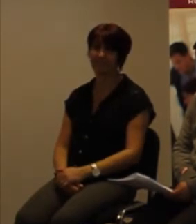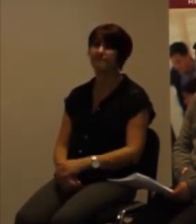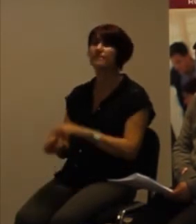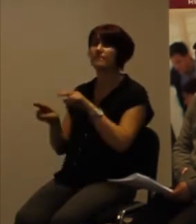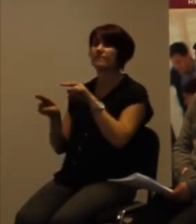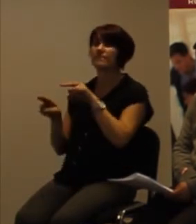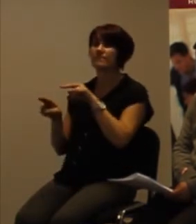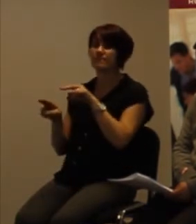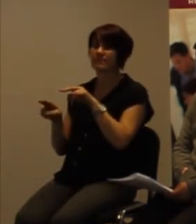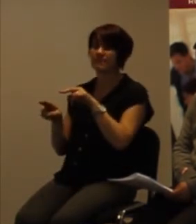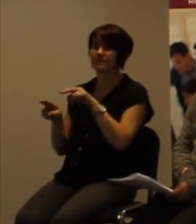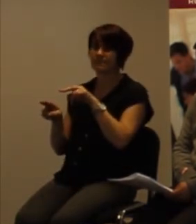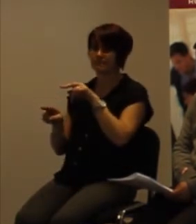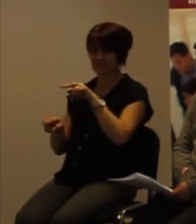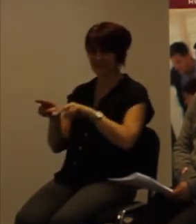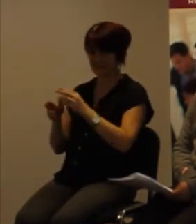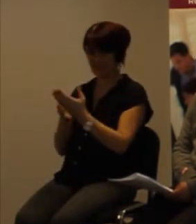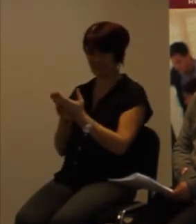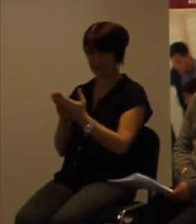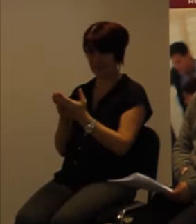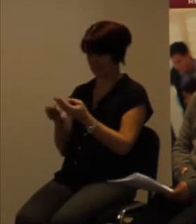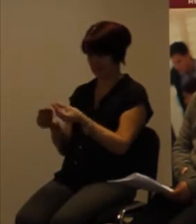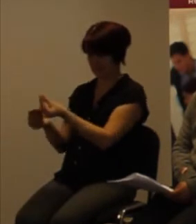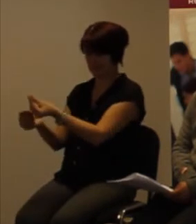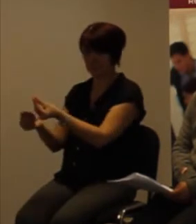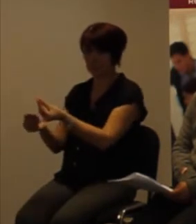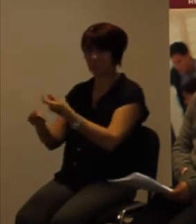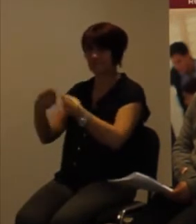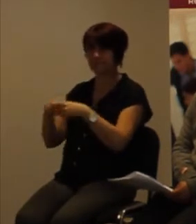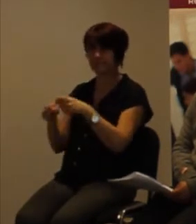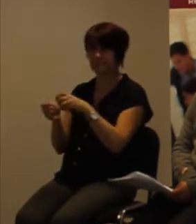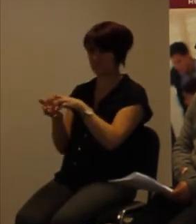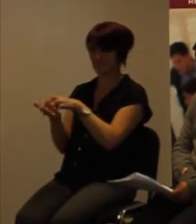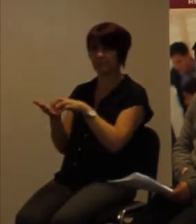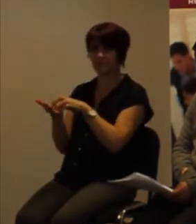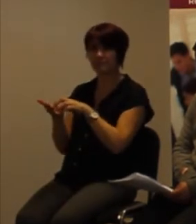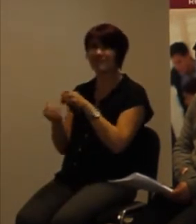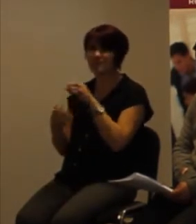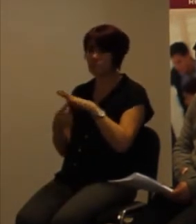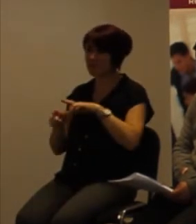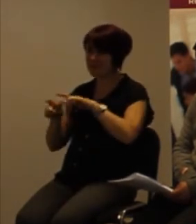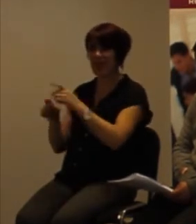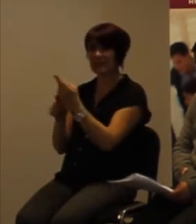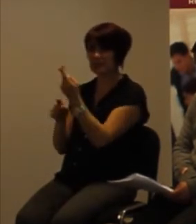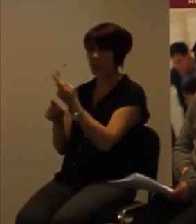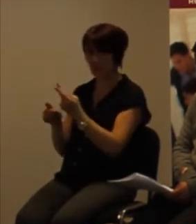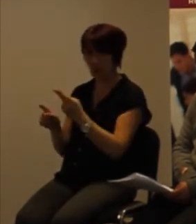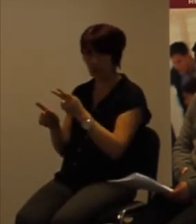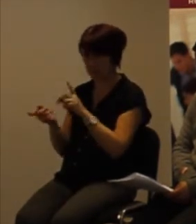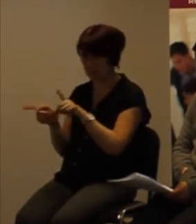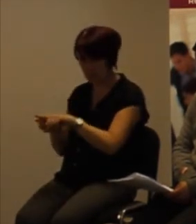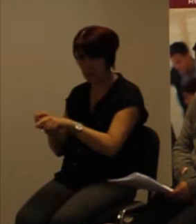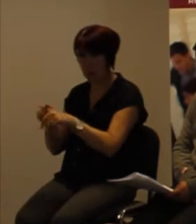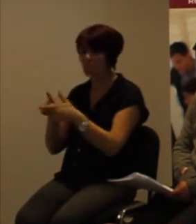assessment, we need to be careful to retain diagrams, obviously, in their original form,